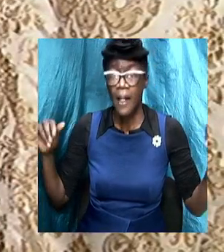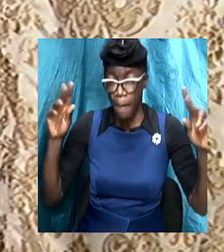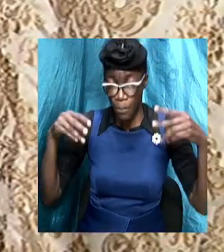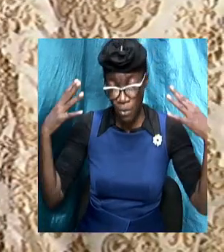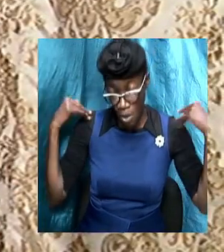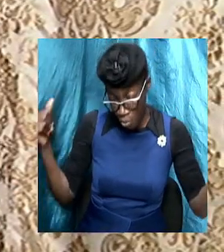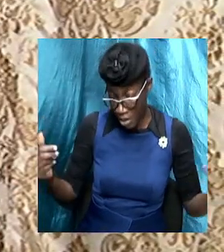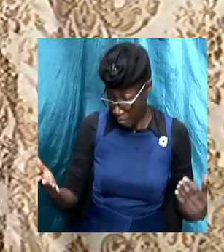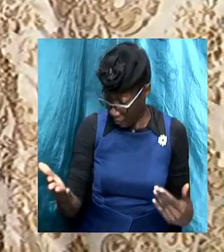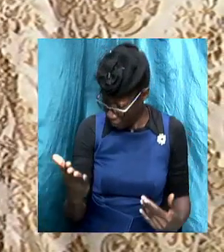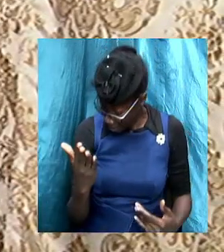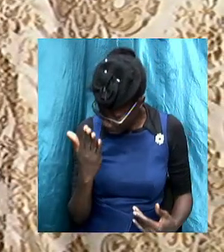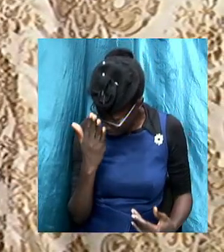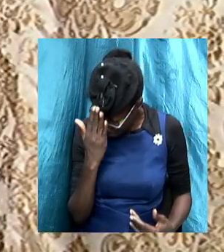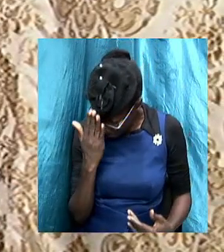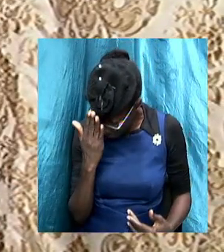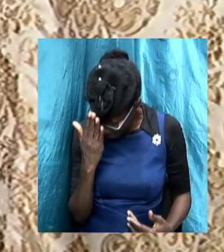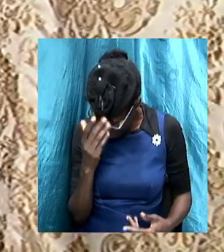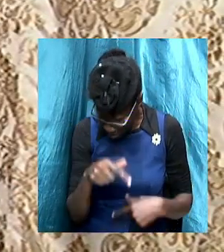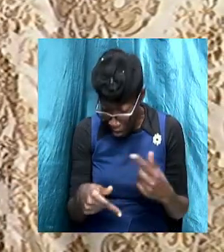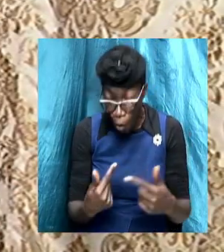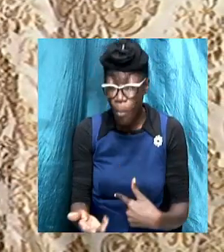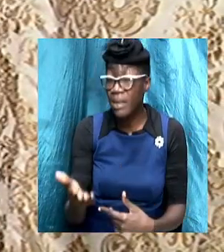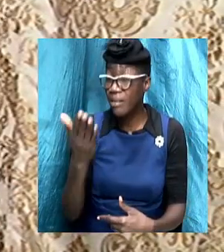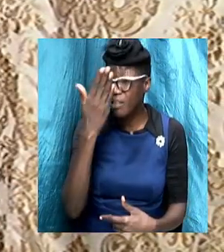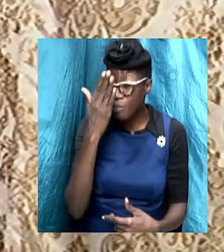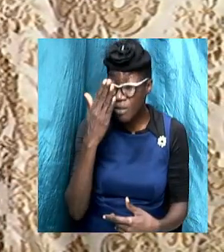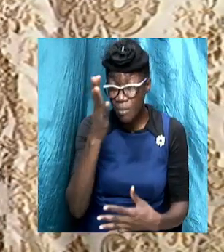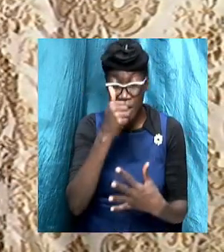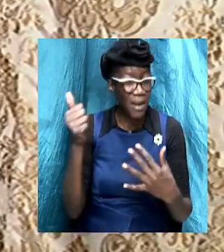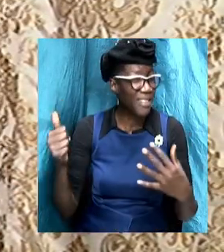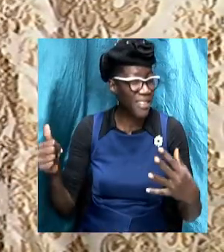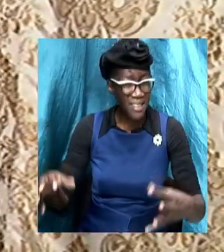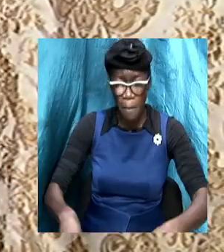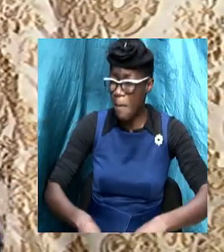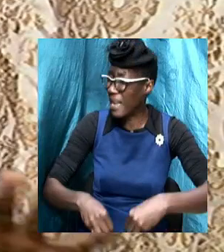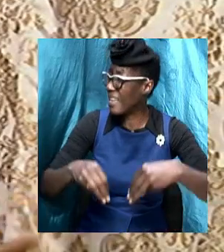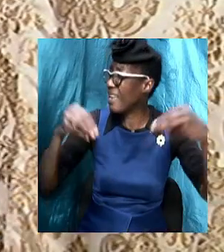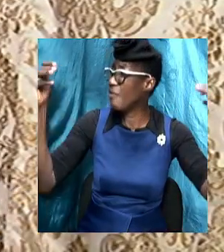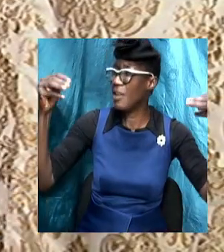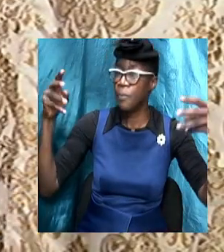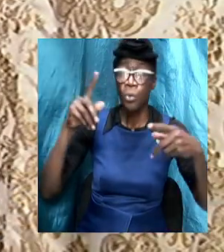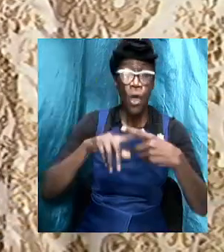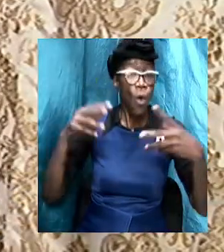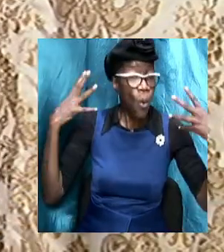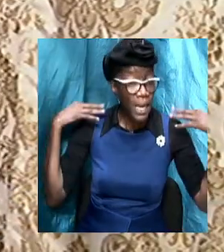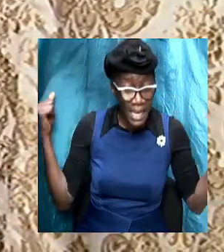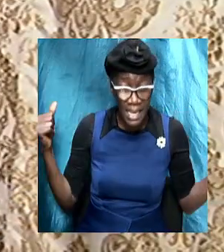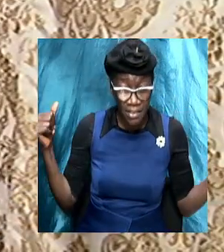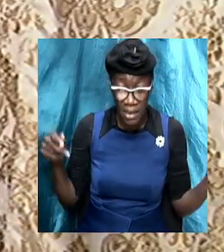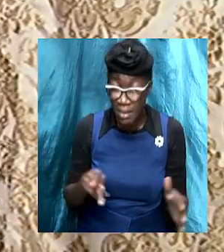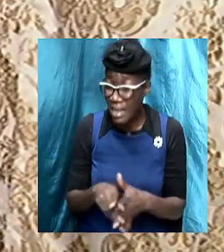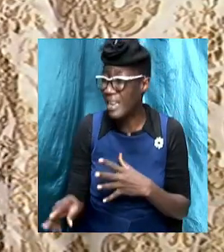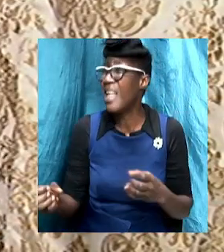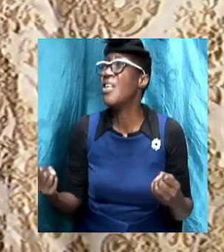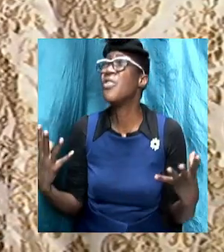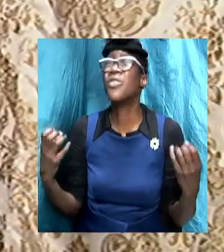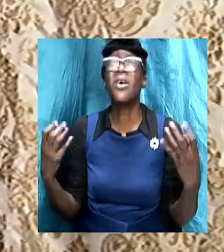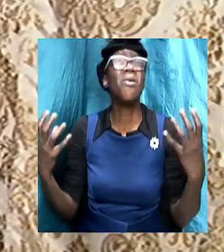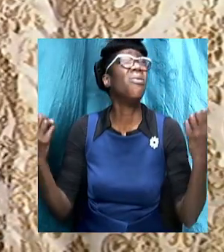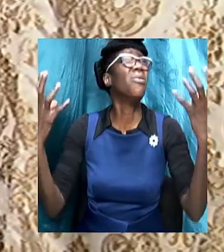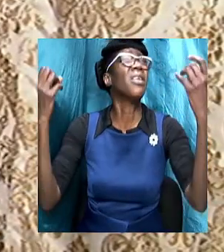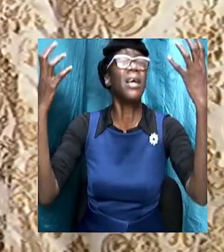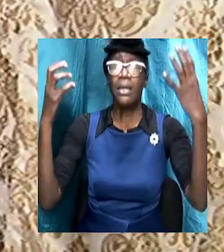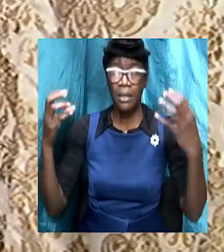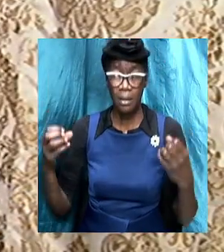his presence because of his magnificence. One angel was able to kill thousands of men. But guess what? These same angels have to